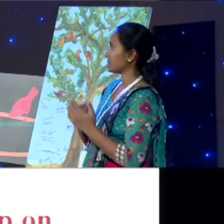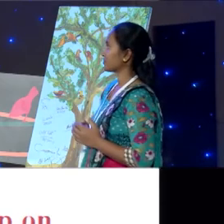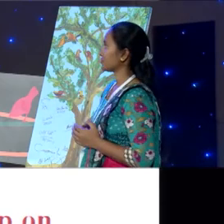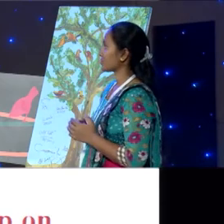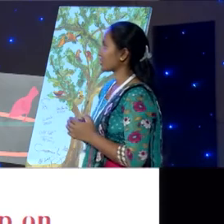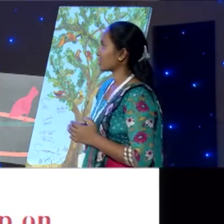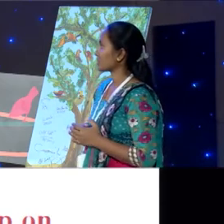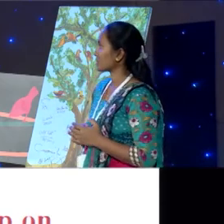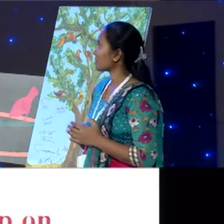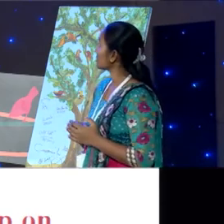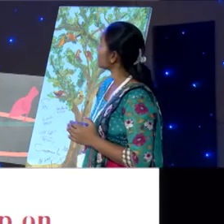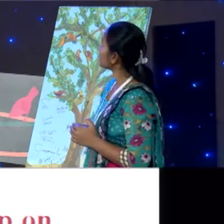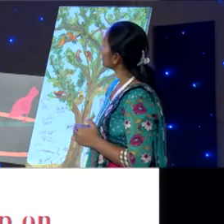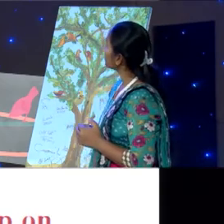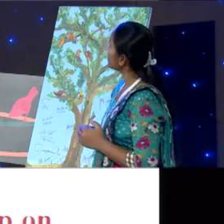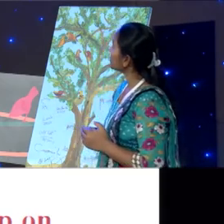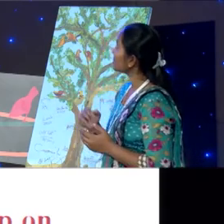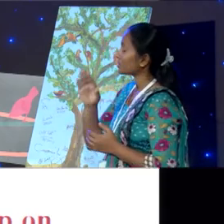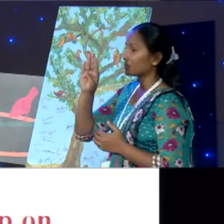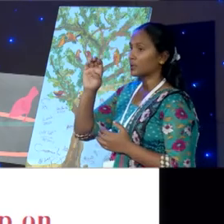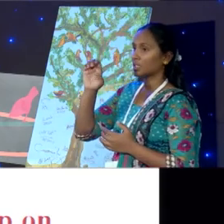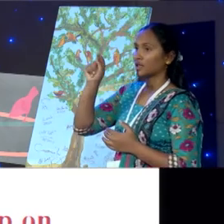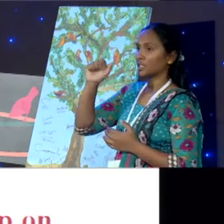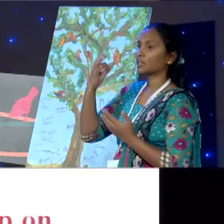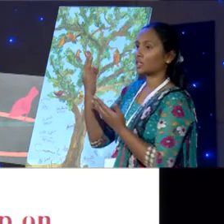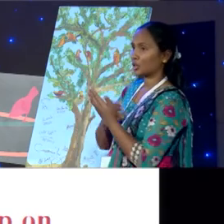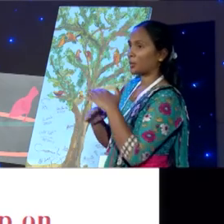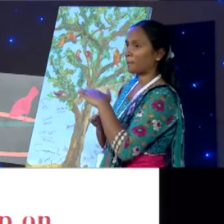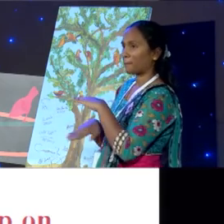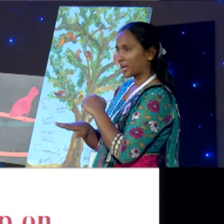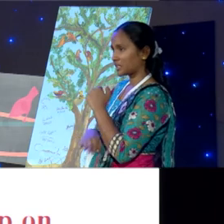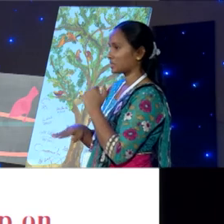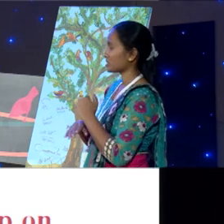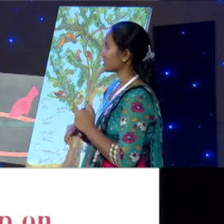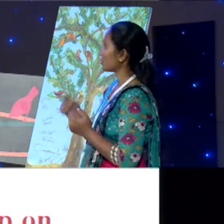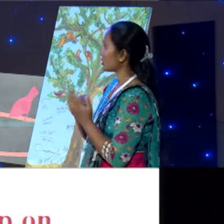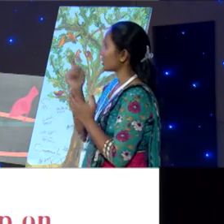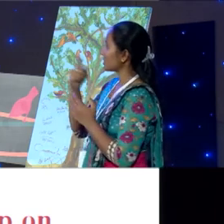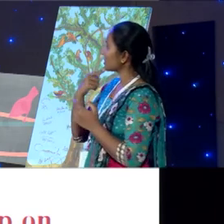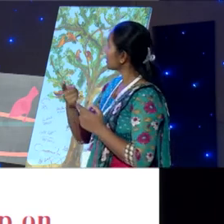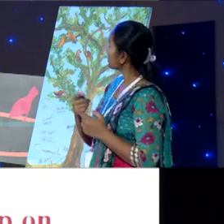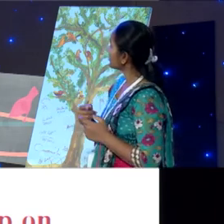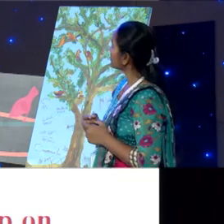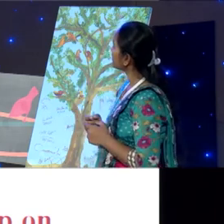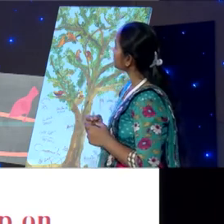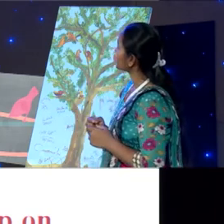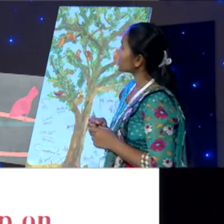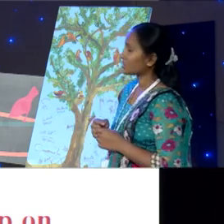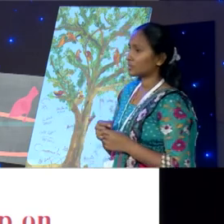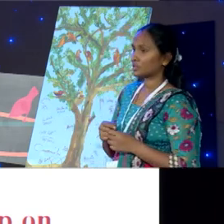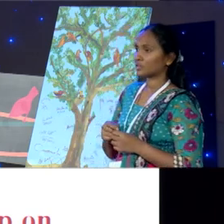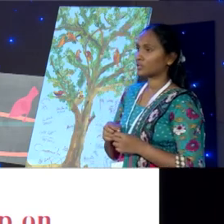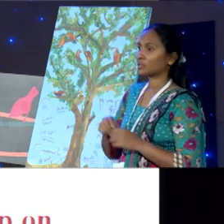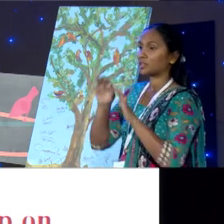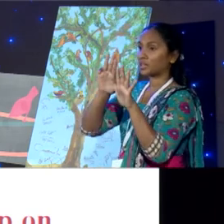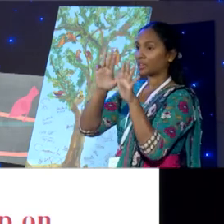results. Beta is basically you release it to only a very private group of your target audience and what they have to say about the app. 99%